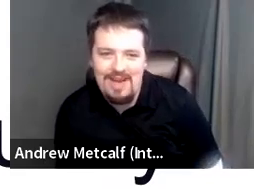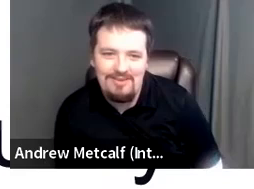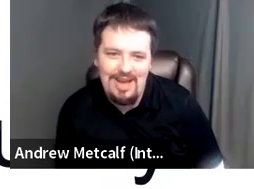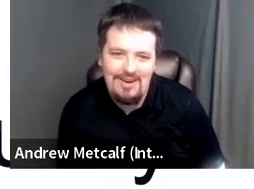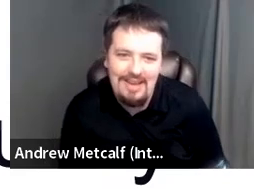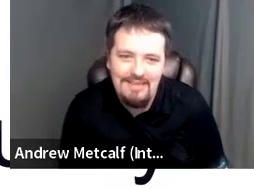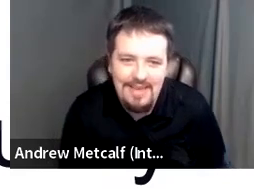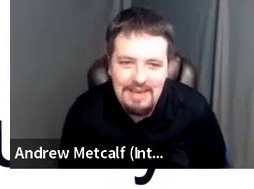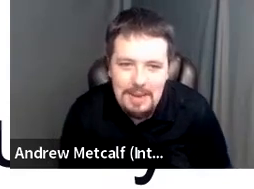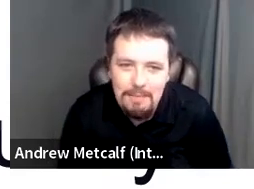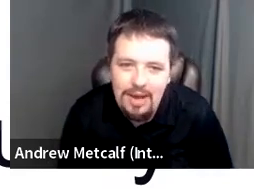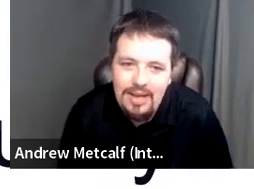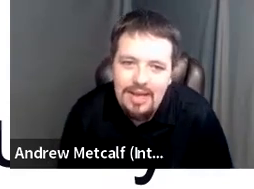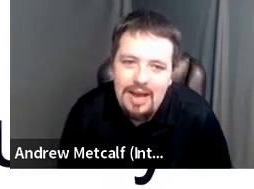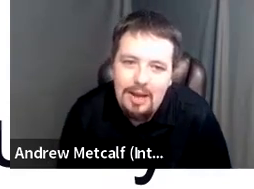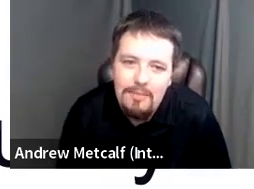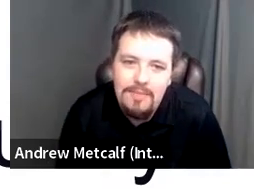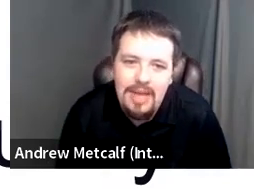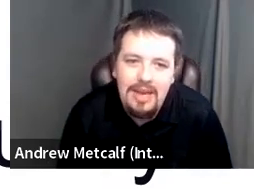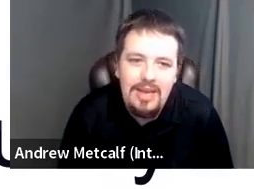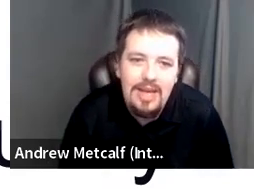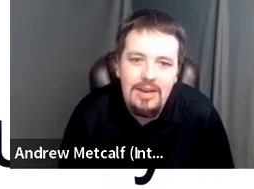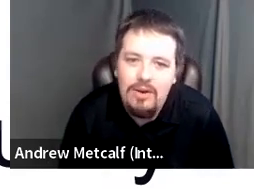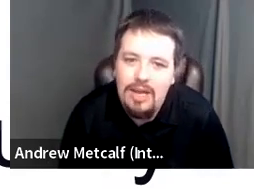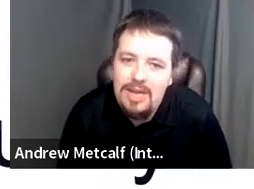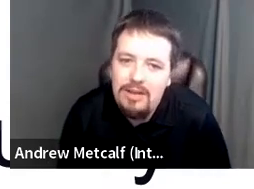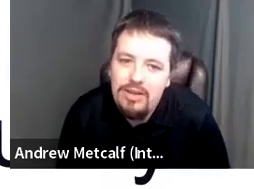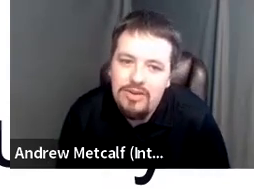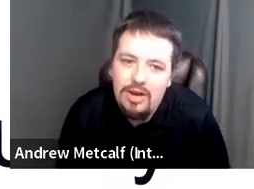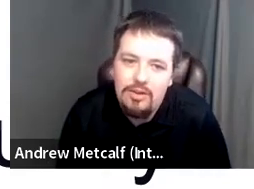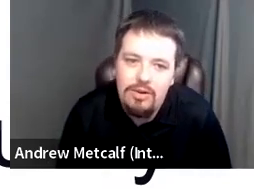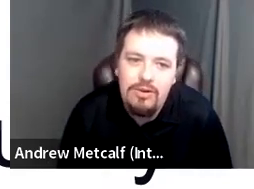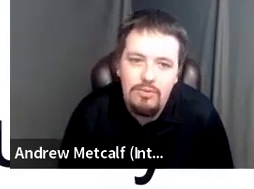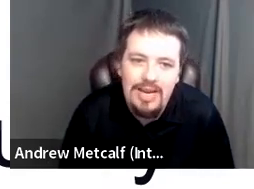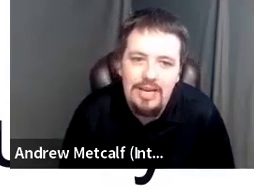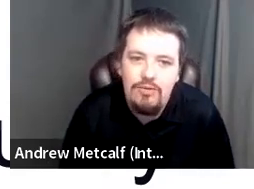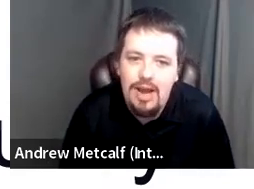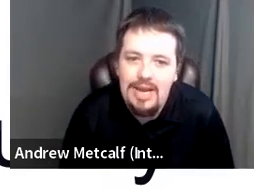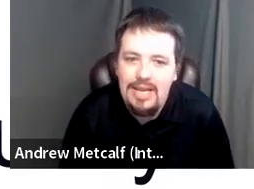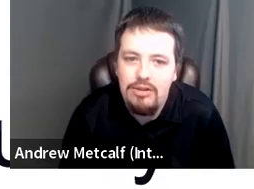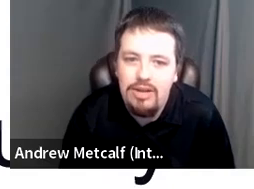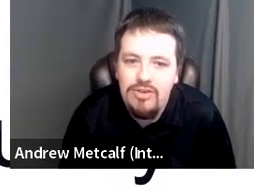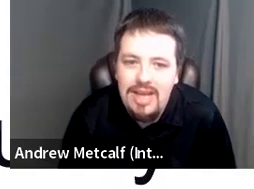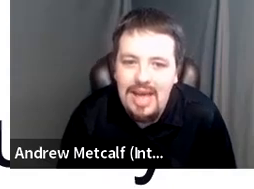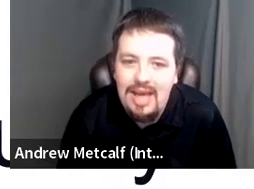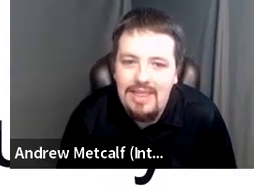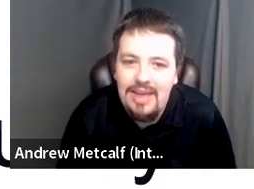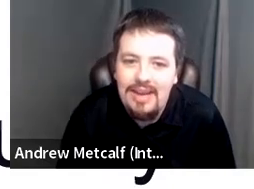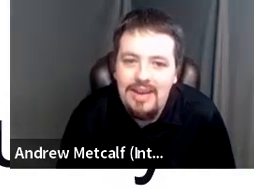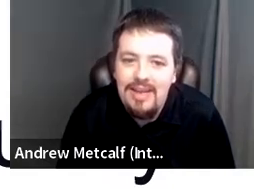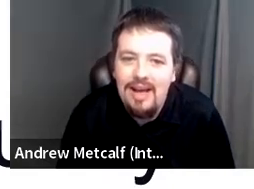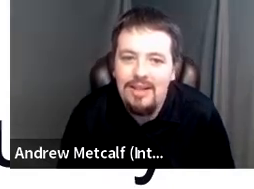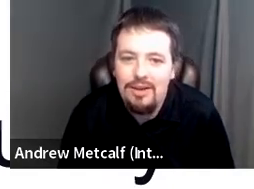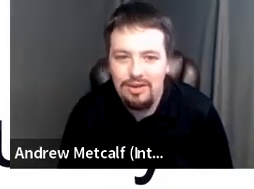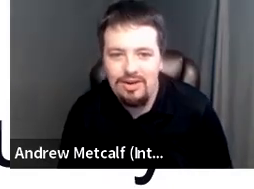much faster nowadays. But Gallaudet taught him English and how to learn to read and write English. And